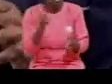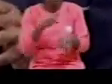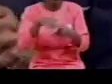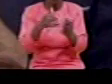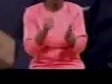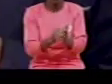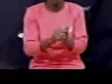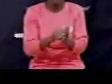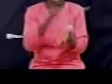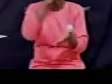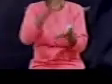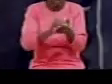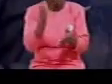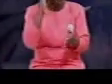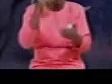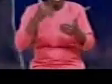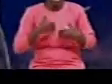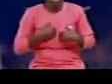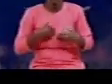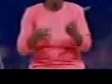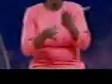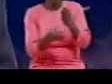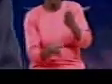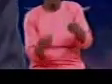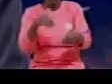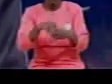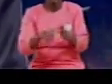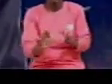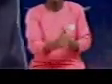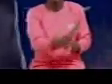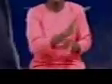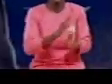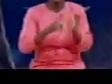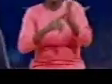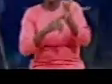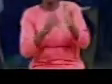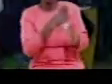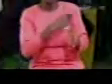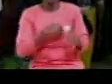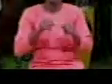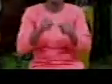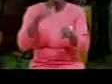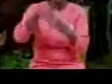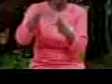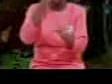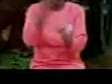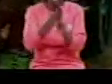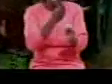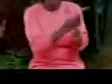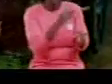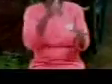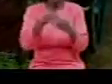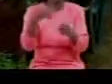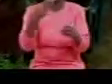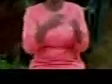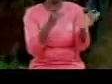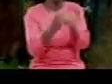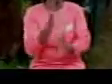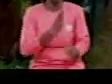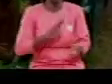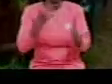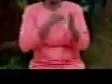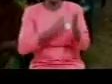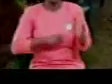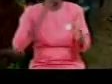running. All that believe, their oil will be steadfast in the name of Jesus Christ. The Lord will confirm it in